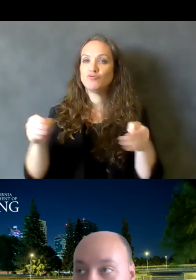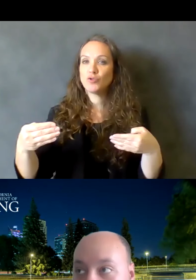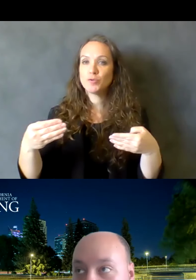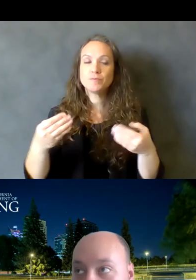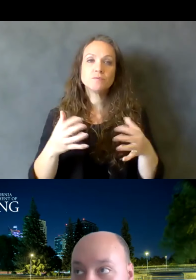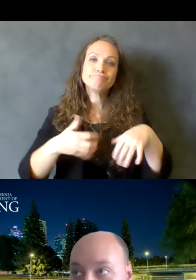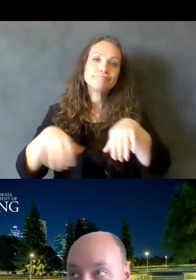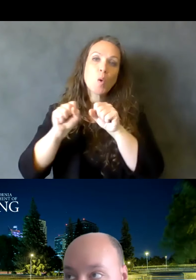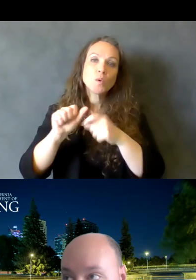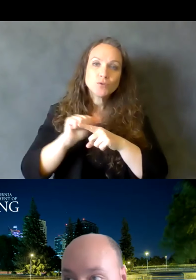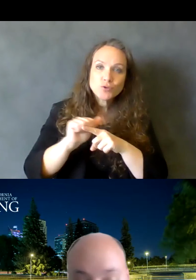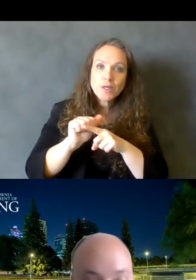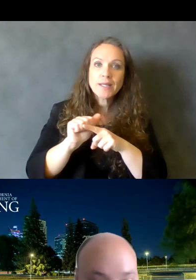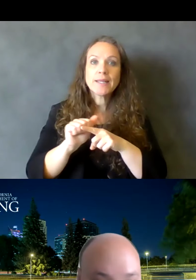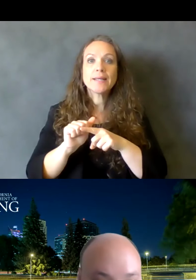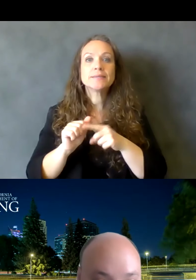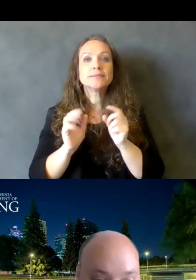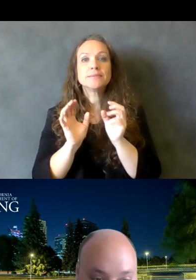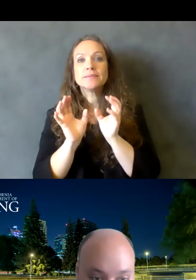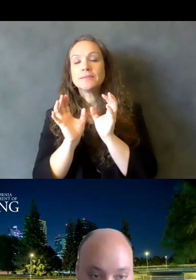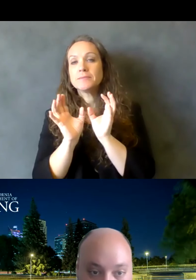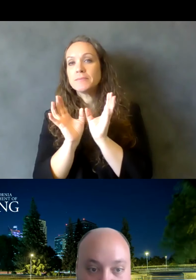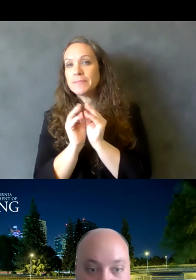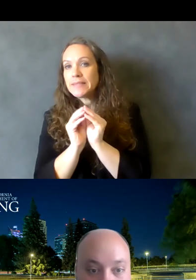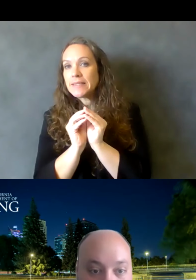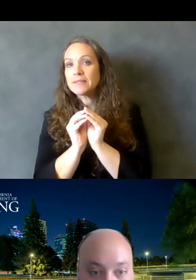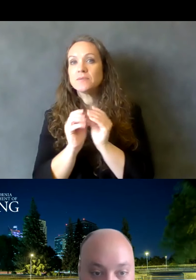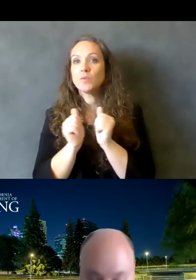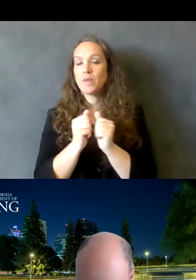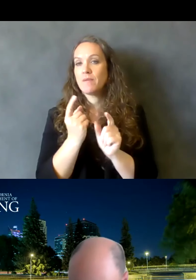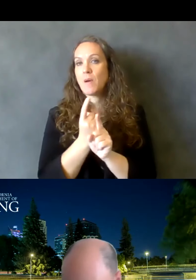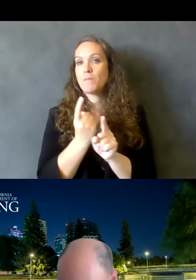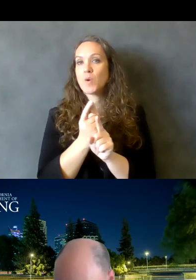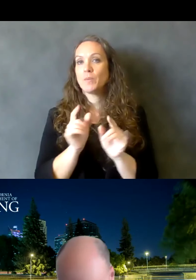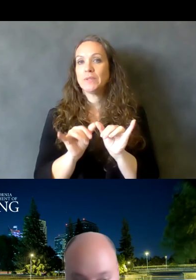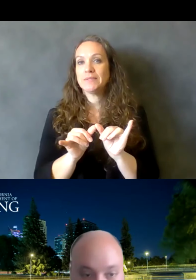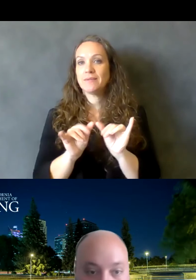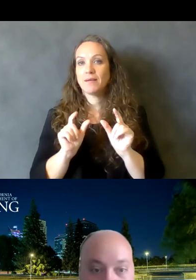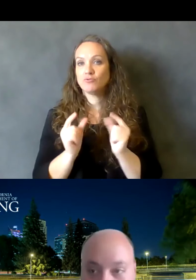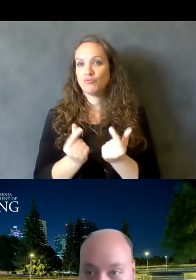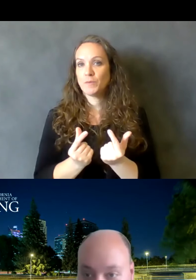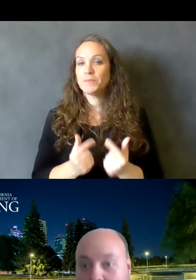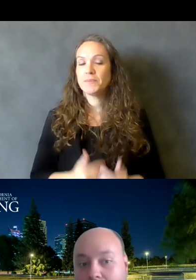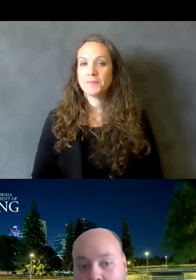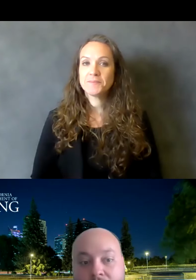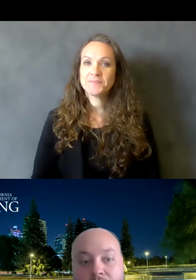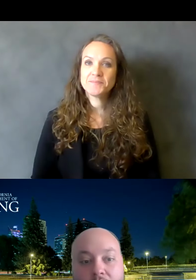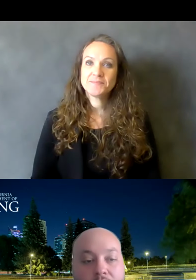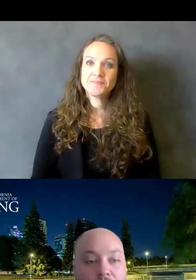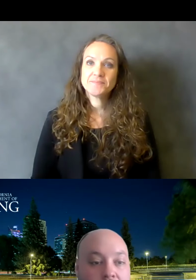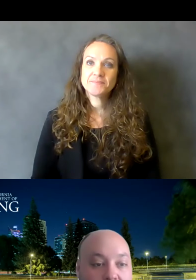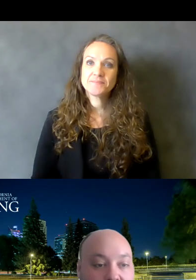convenings with the appropriate size groups that we normally